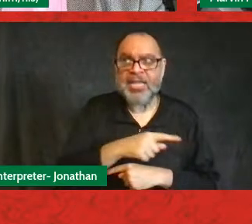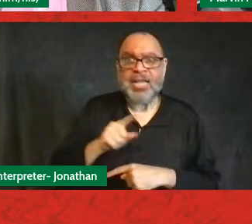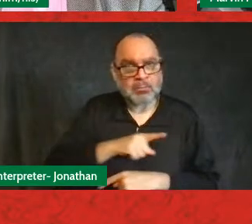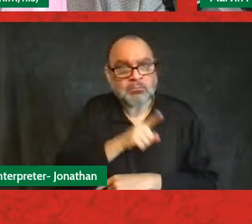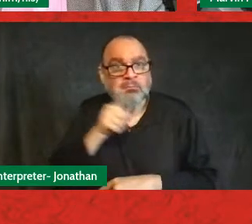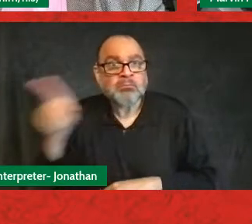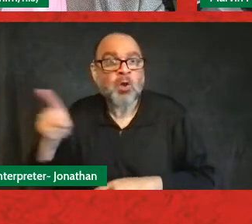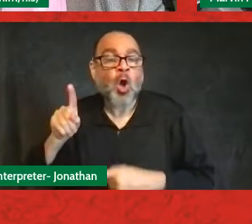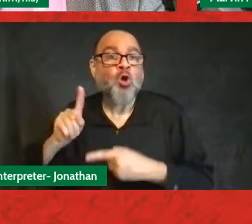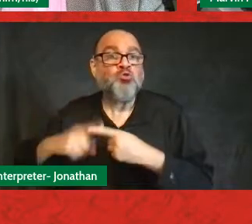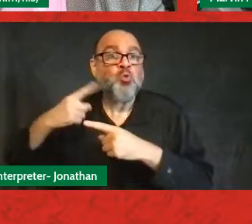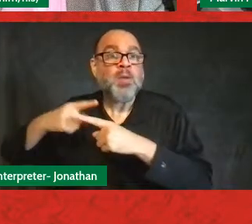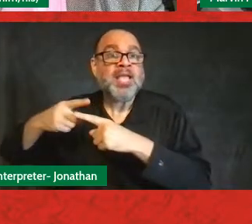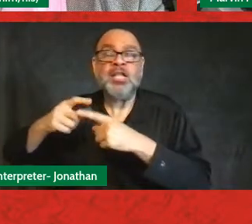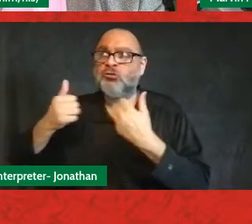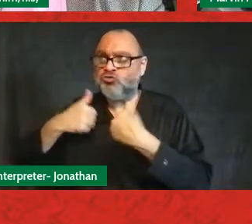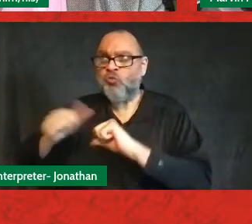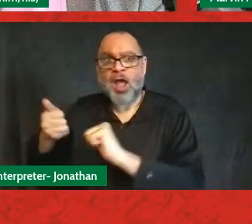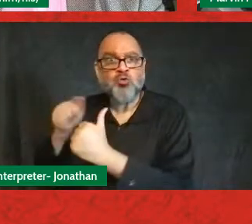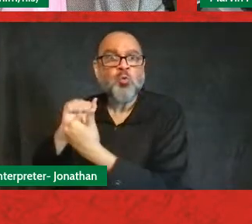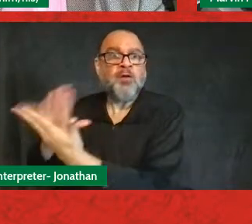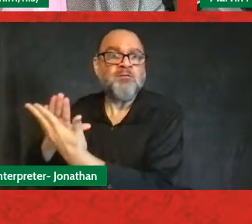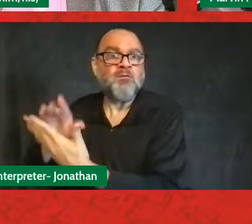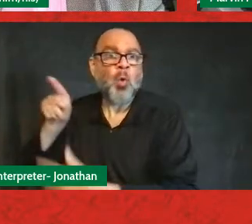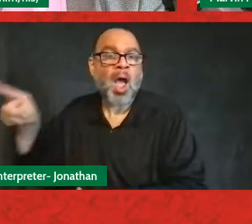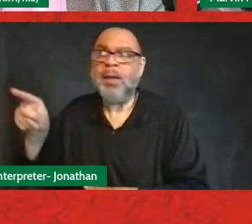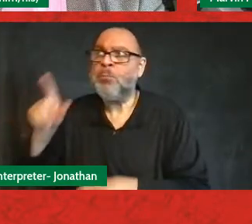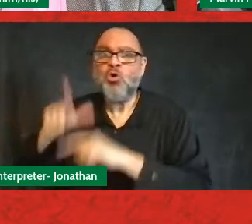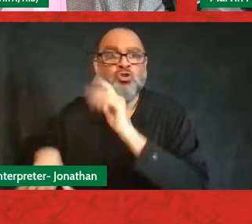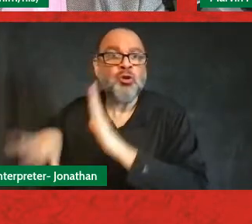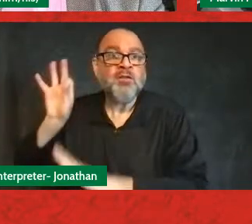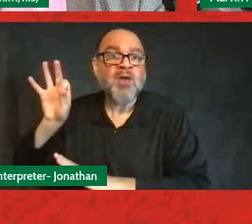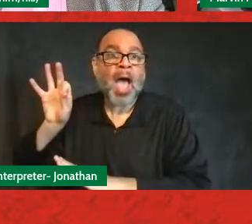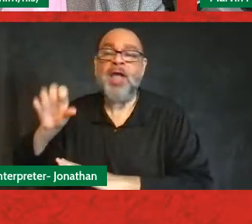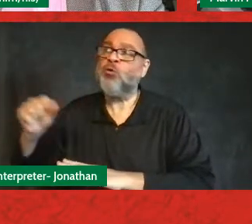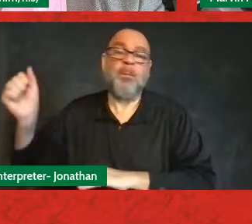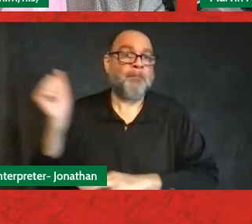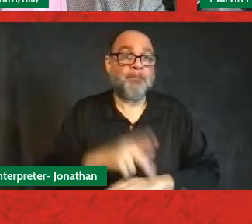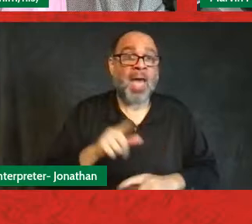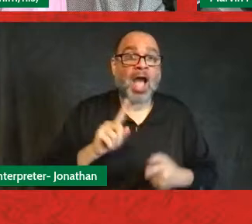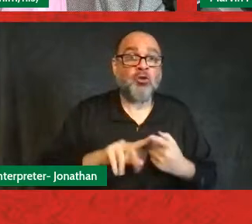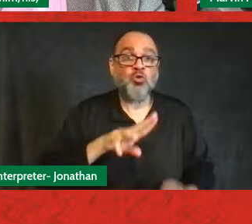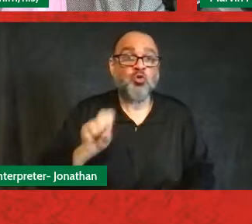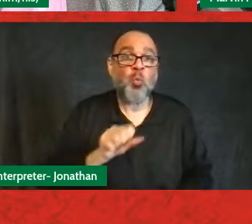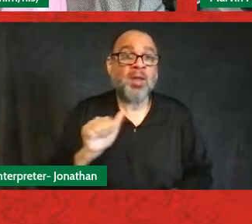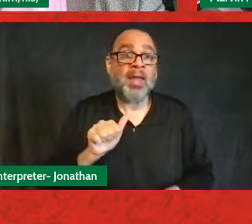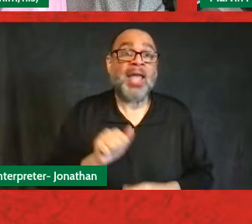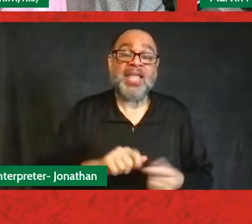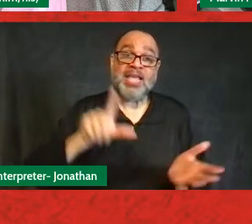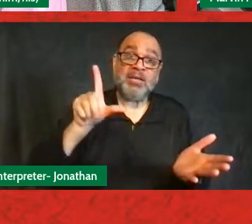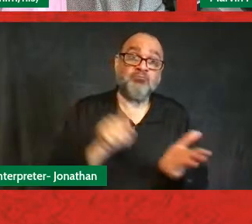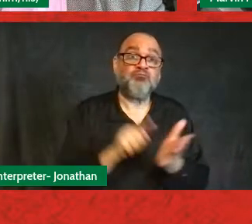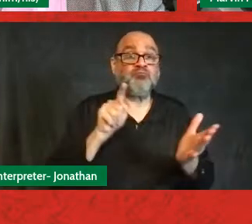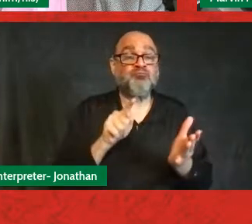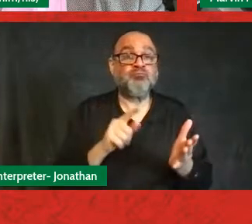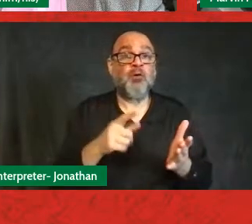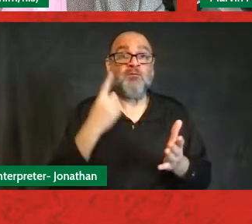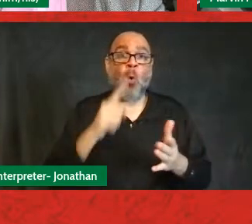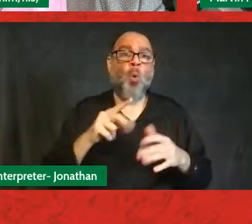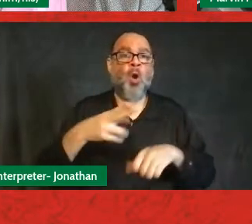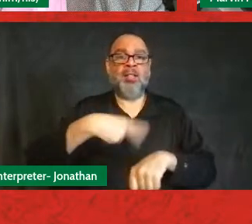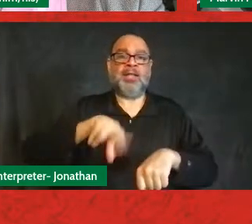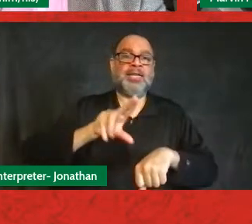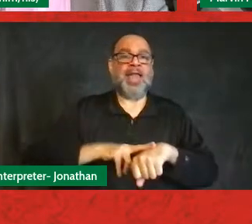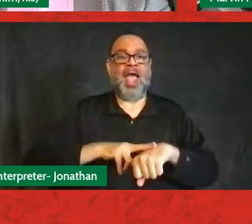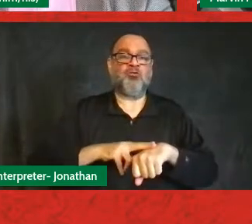Matthews, didn't find him. He came back to the States. He published a letter in the National Advocate where he basically opened a